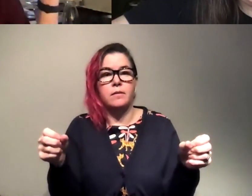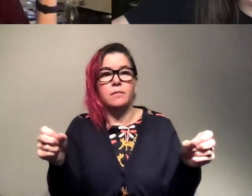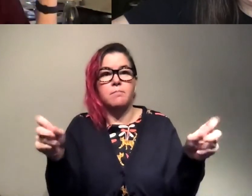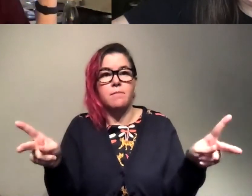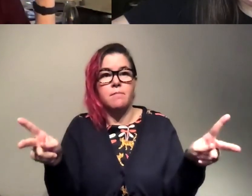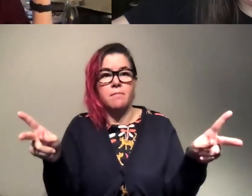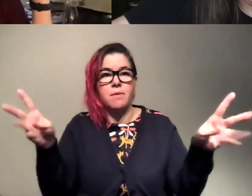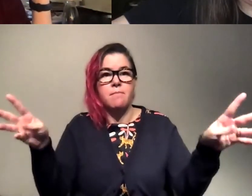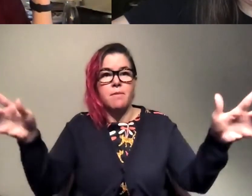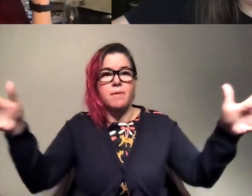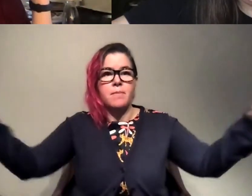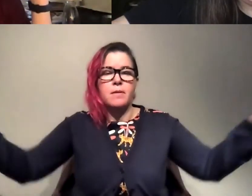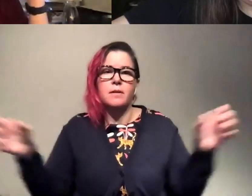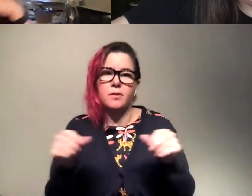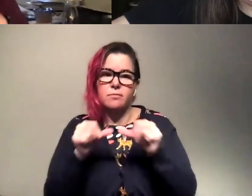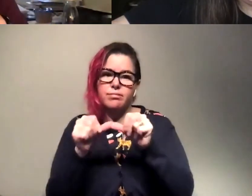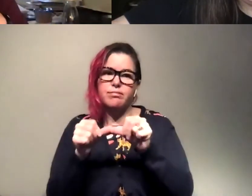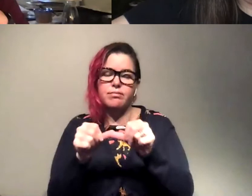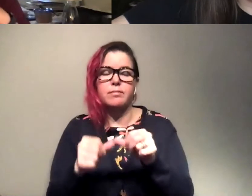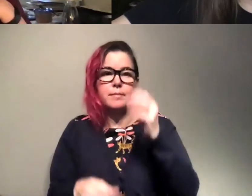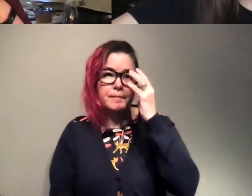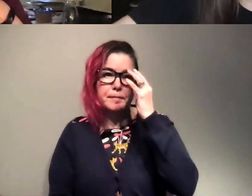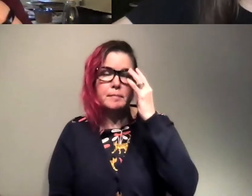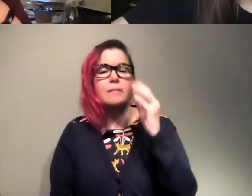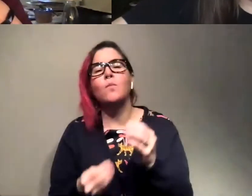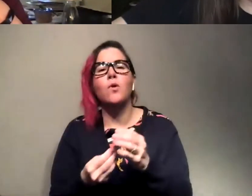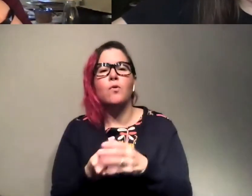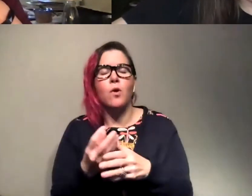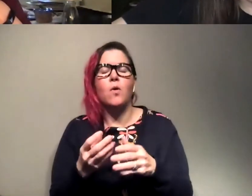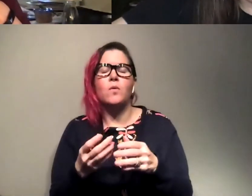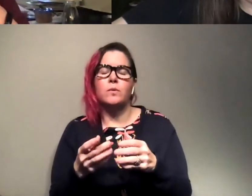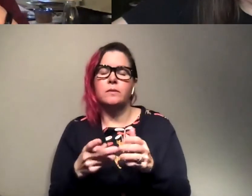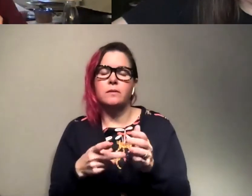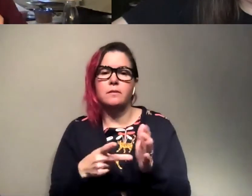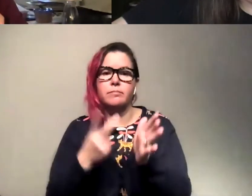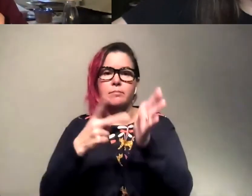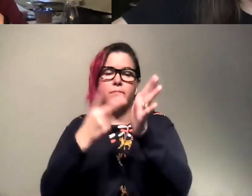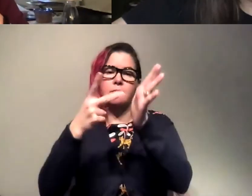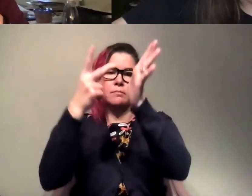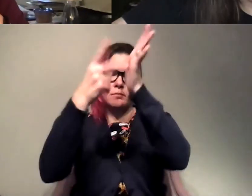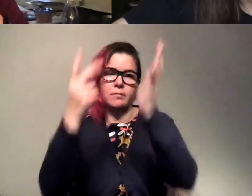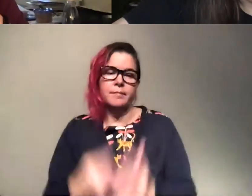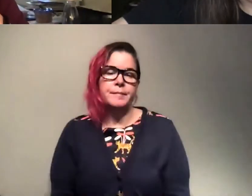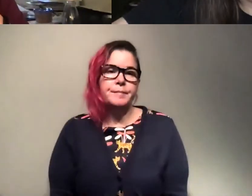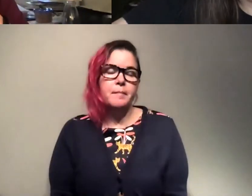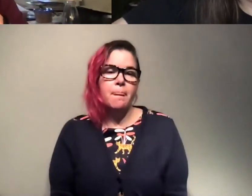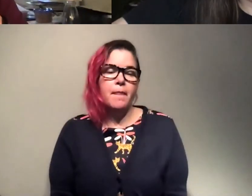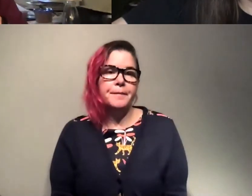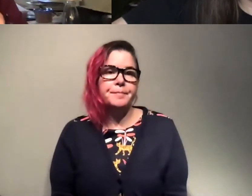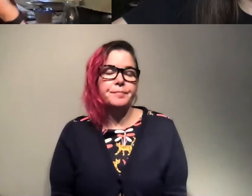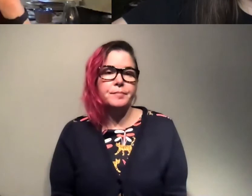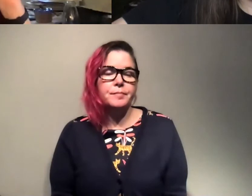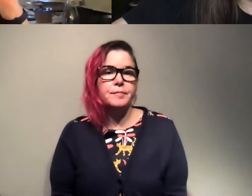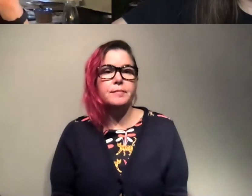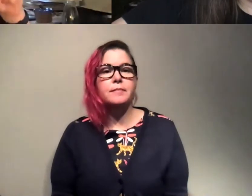you get four, and so on and so on. So it grows in powers of two, if you think about it that way. So you can go